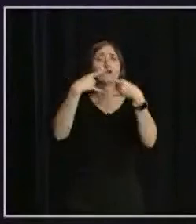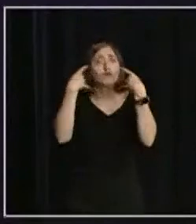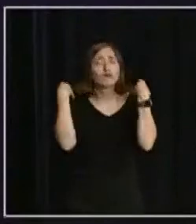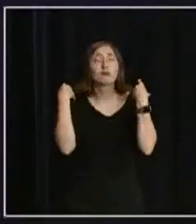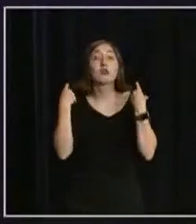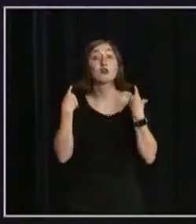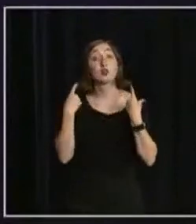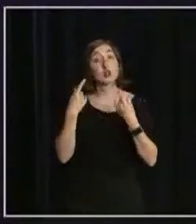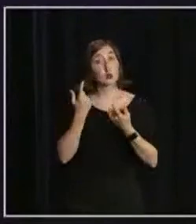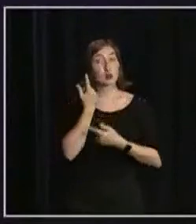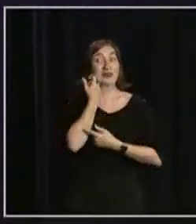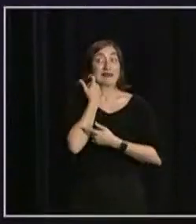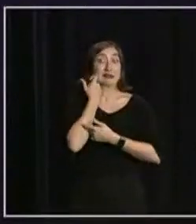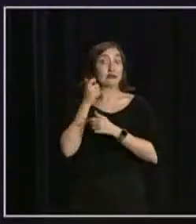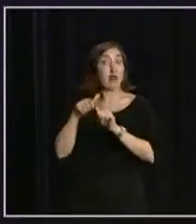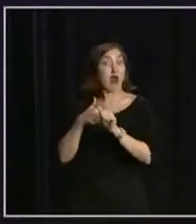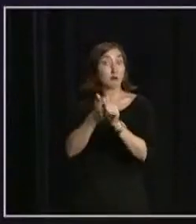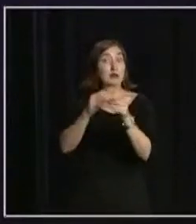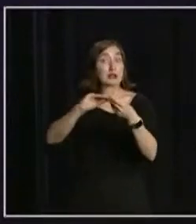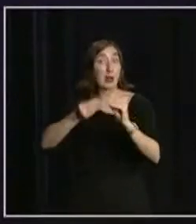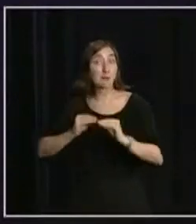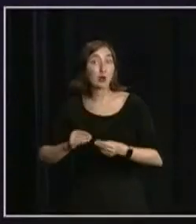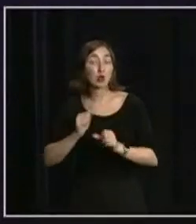on COVID by going to the website